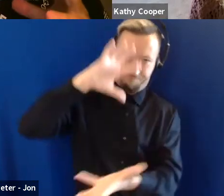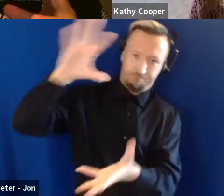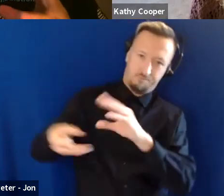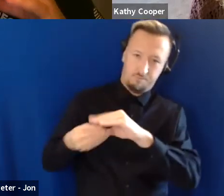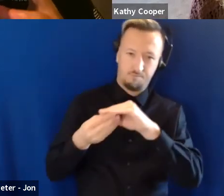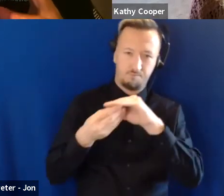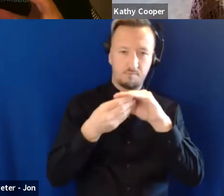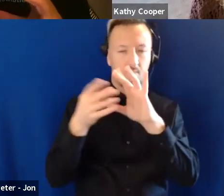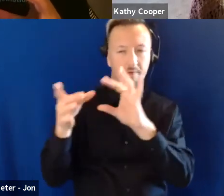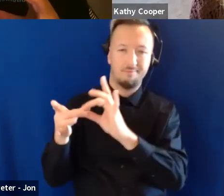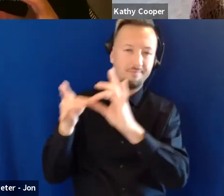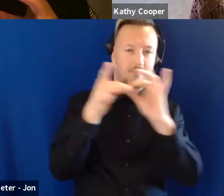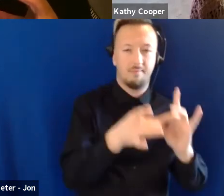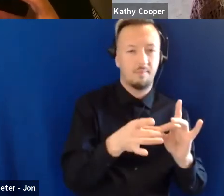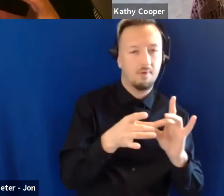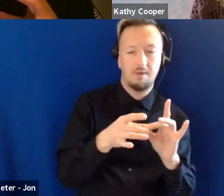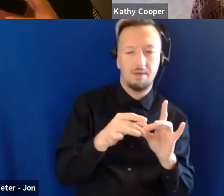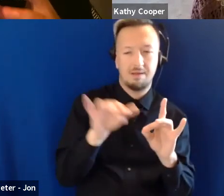me, go to the same kind of